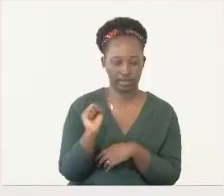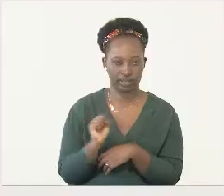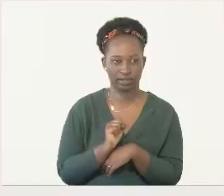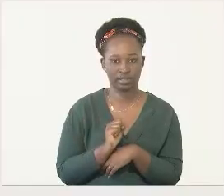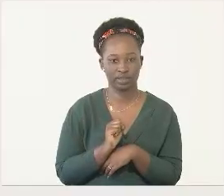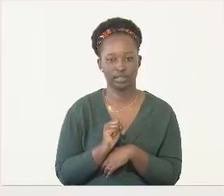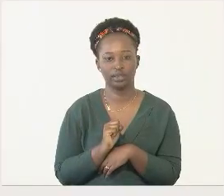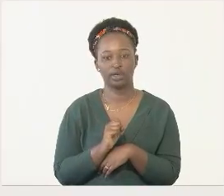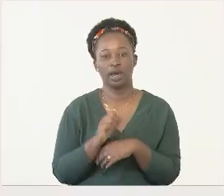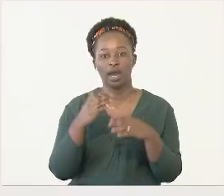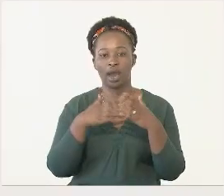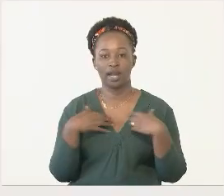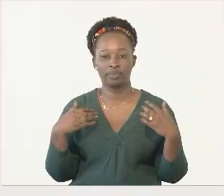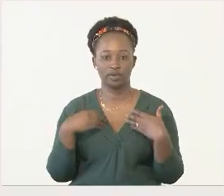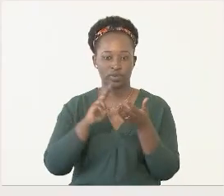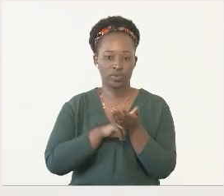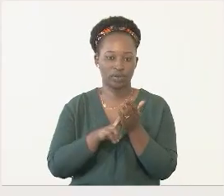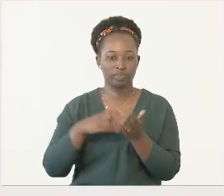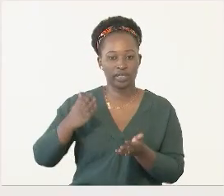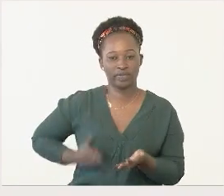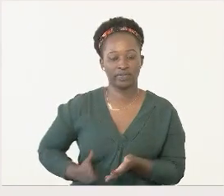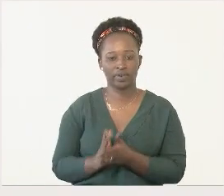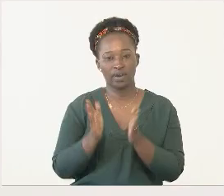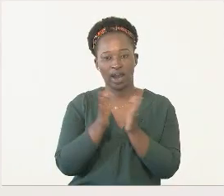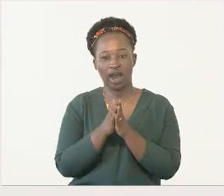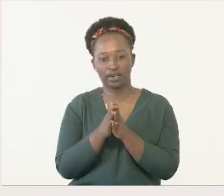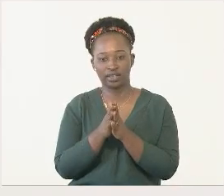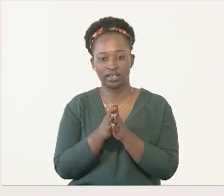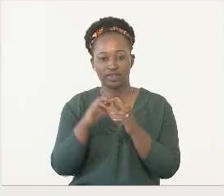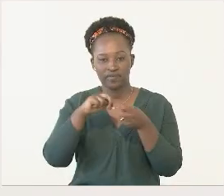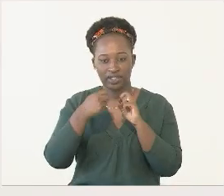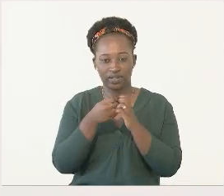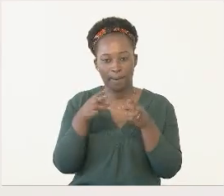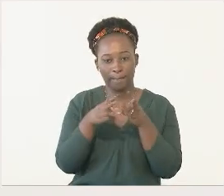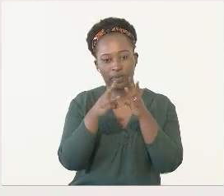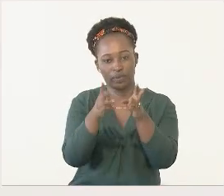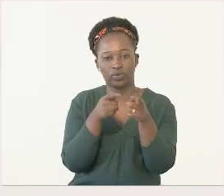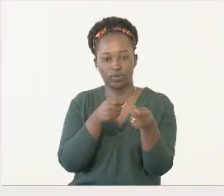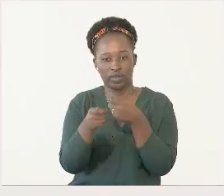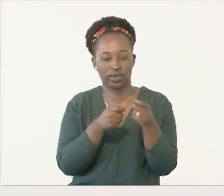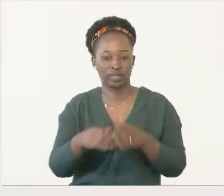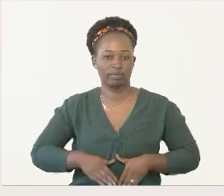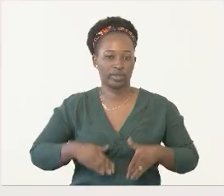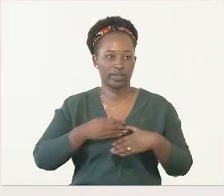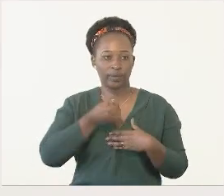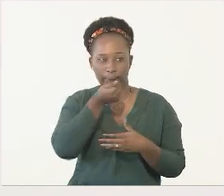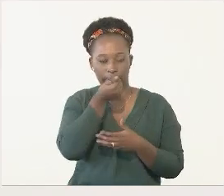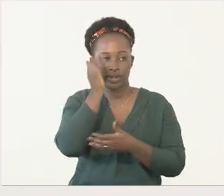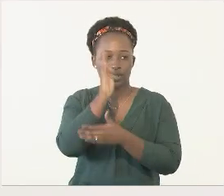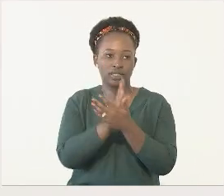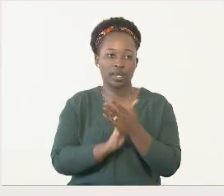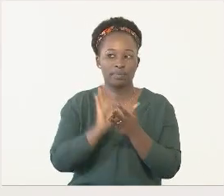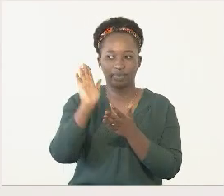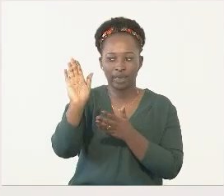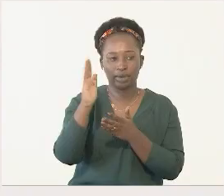to regulate the body temperature. You talk about behavioral methods and even physiological processes. Some of you know that some of